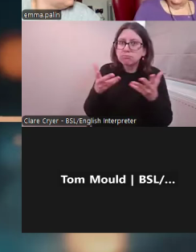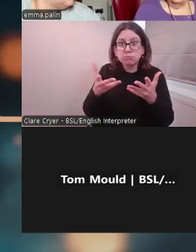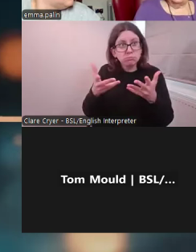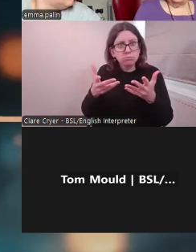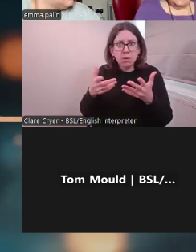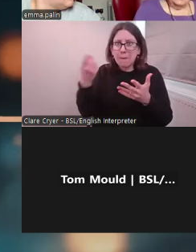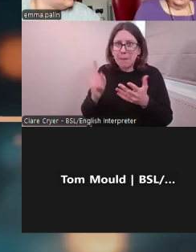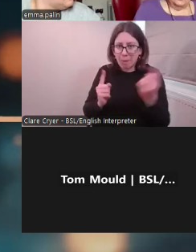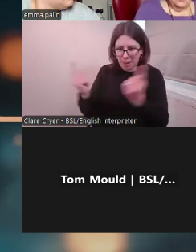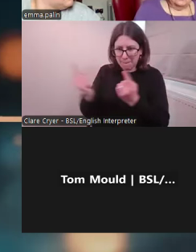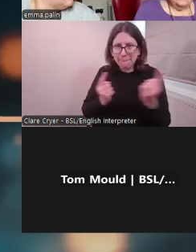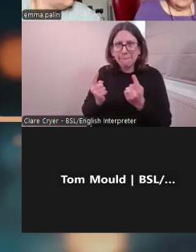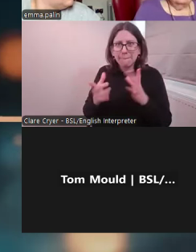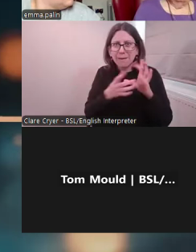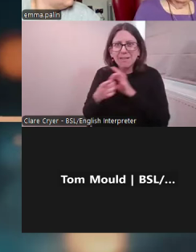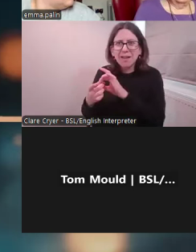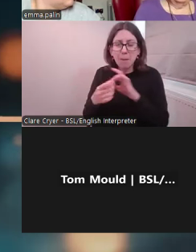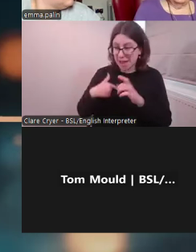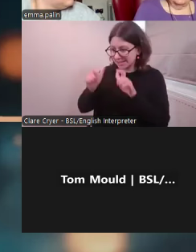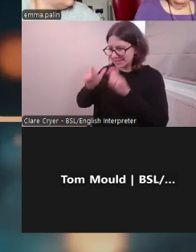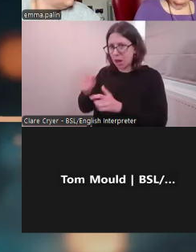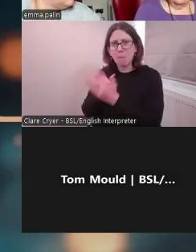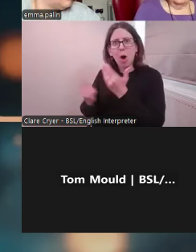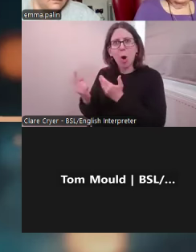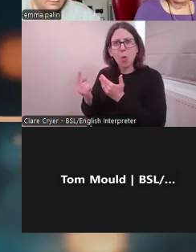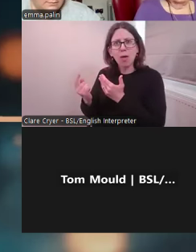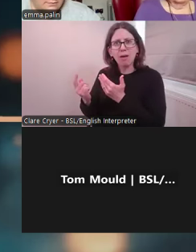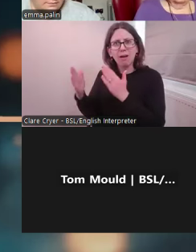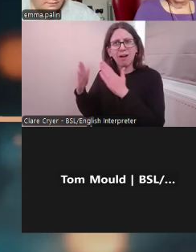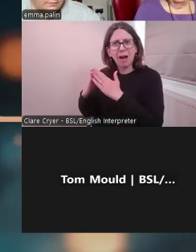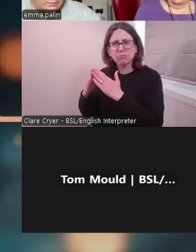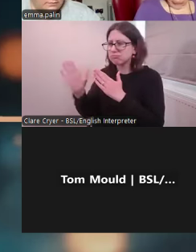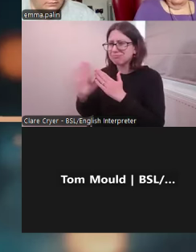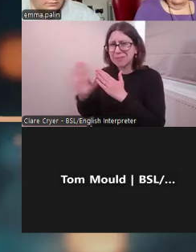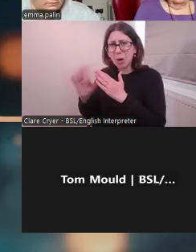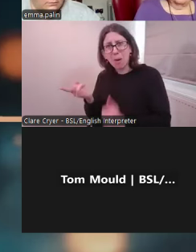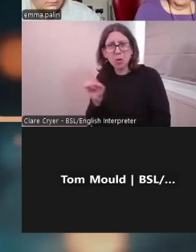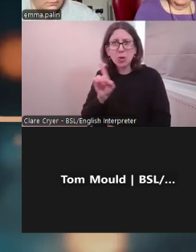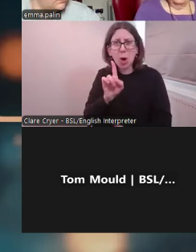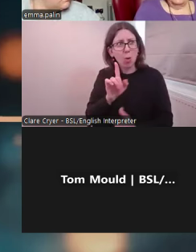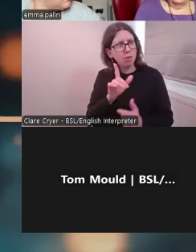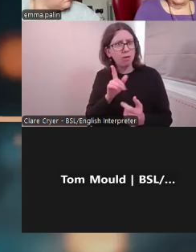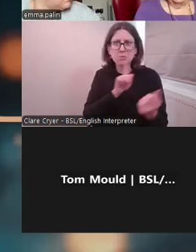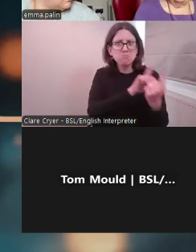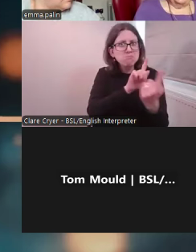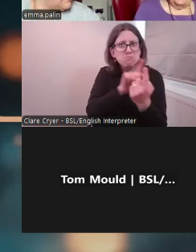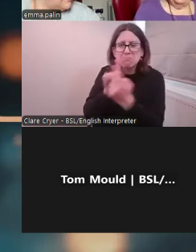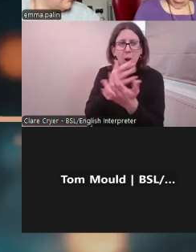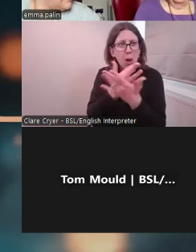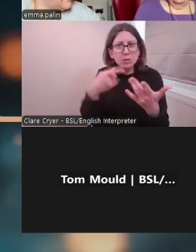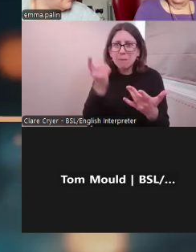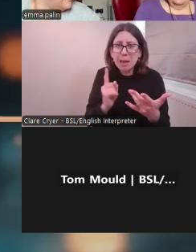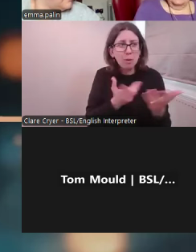come to belong to stay in your apartment, you join in with things. So we laugh and we talk to each